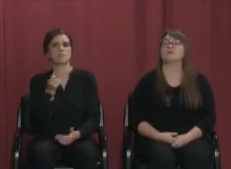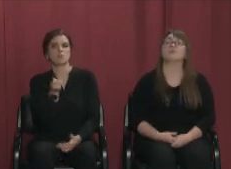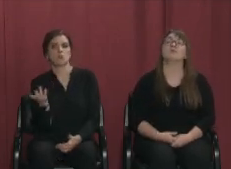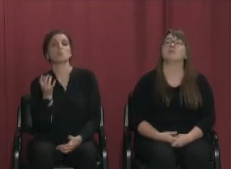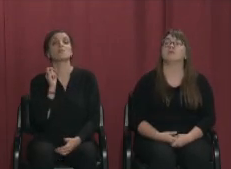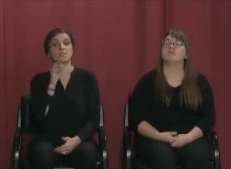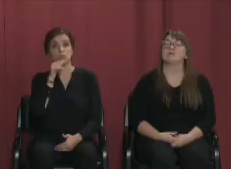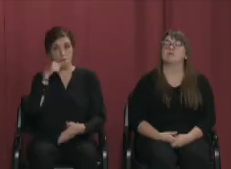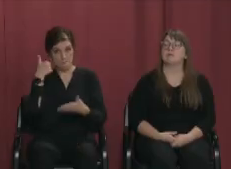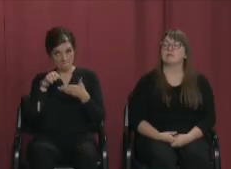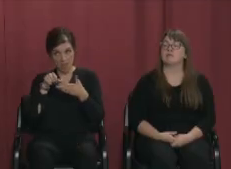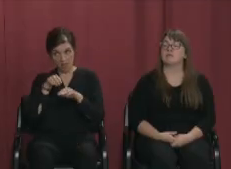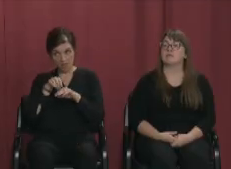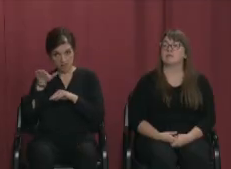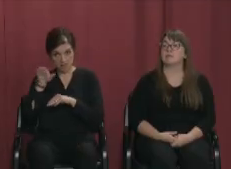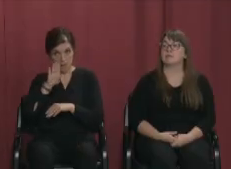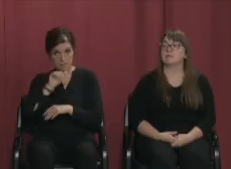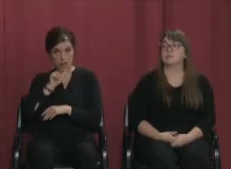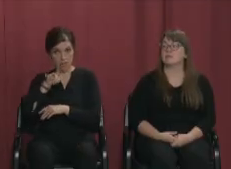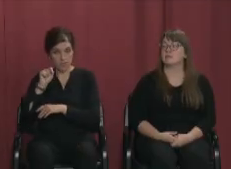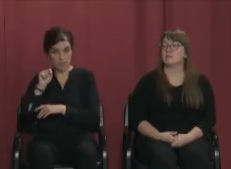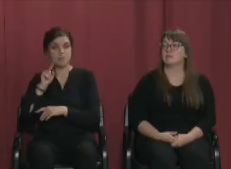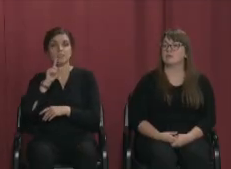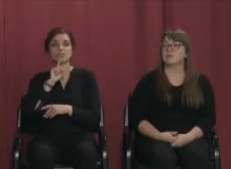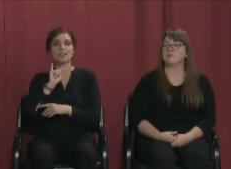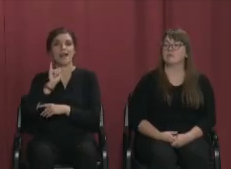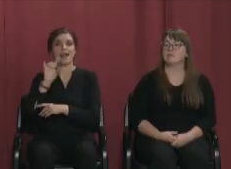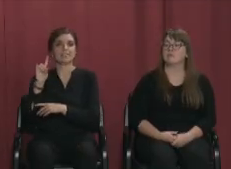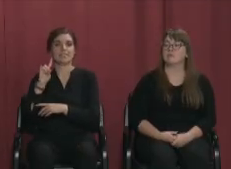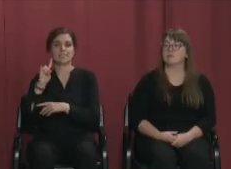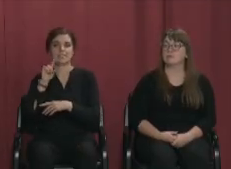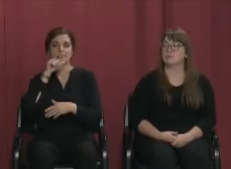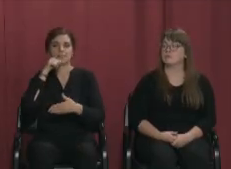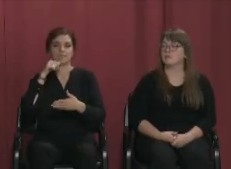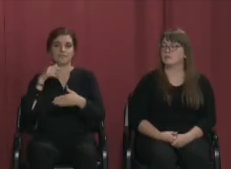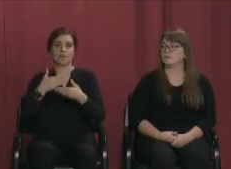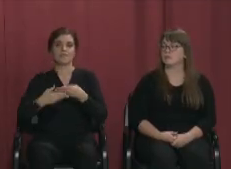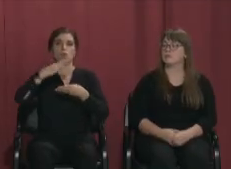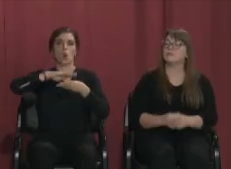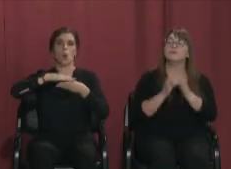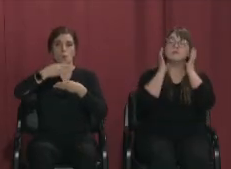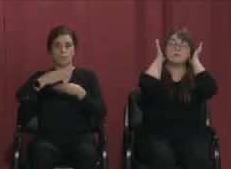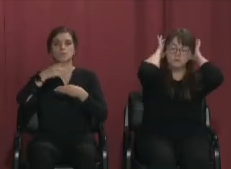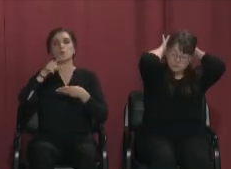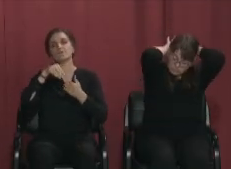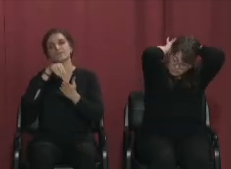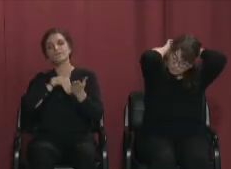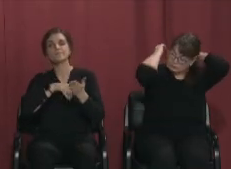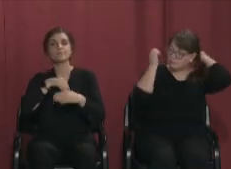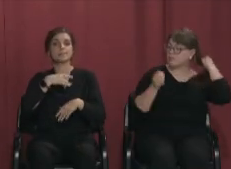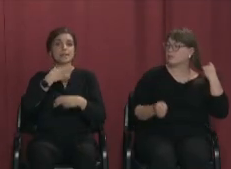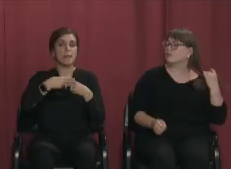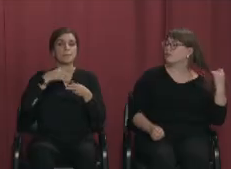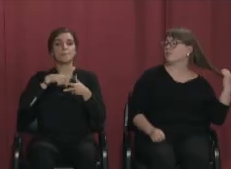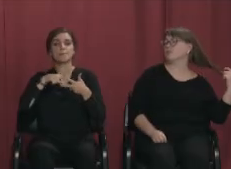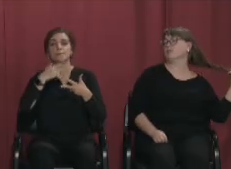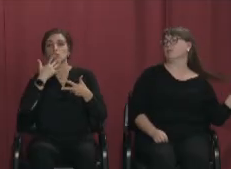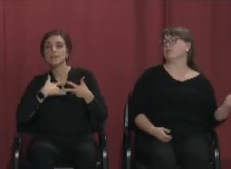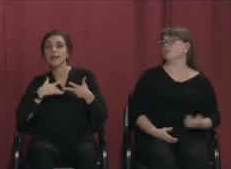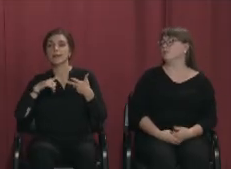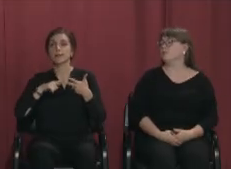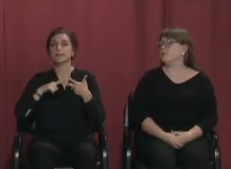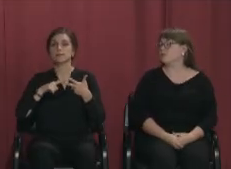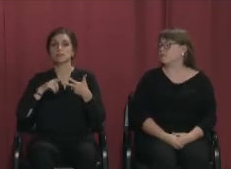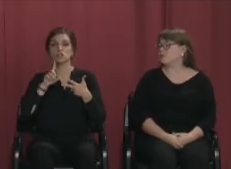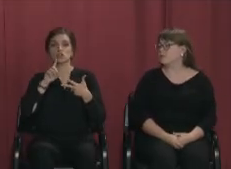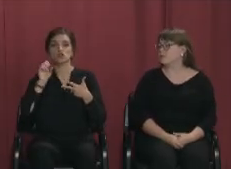ballot. There's an ID envelope. Mm-hmm. You have to put your name, your birth date, either your driver's license number or your ID number